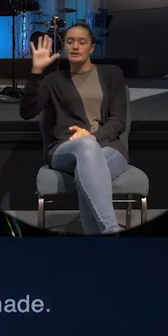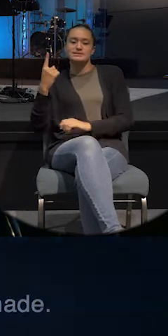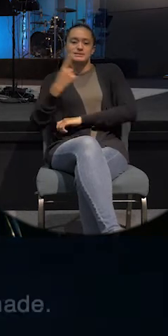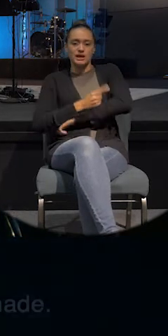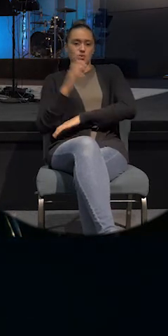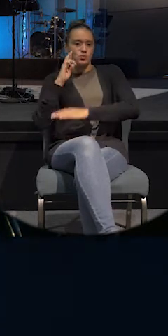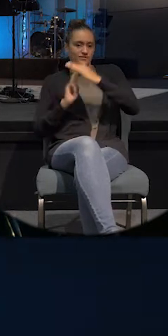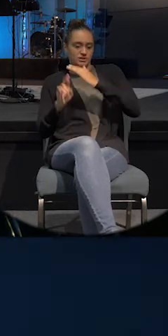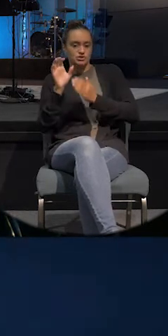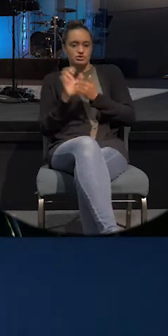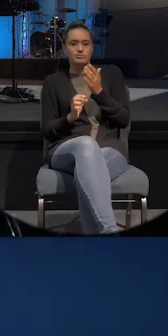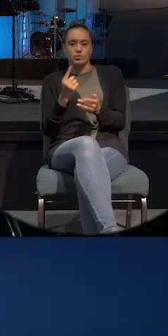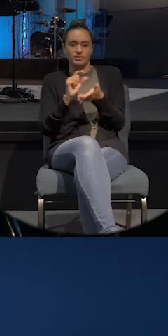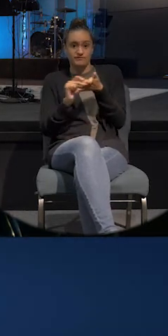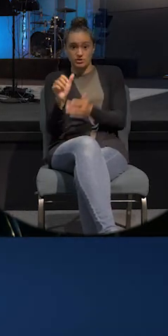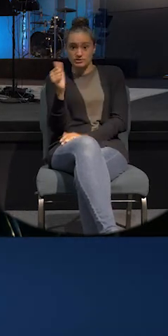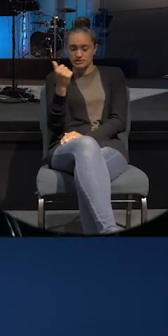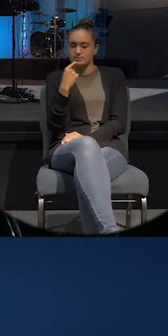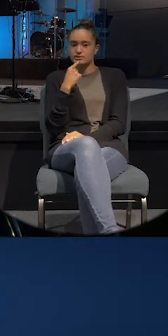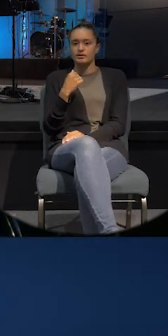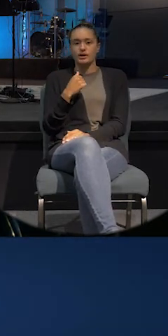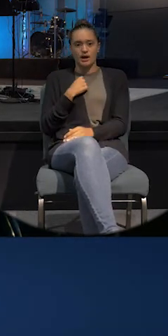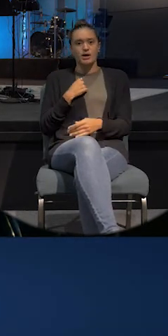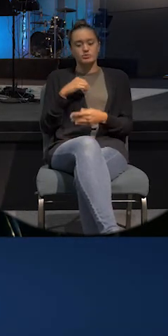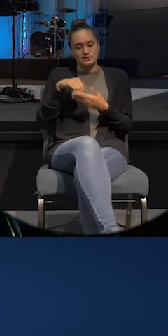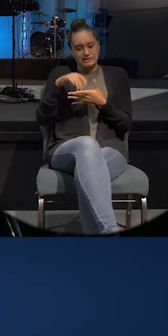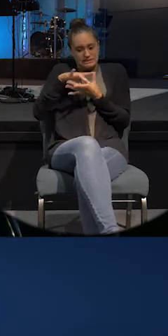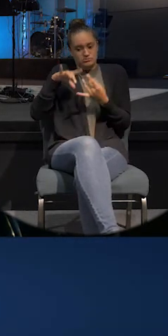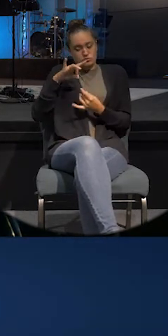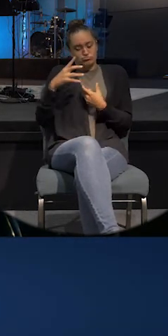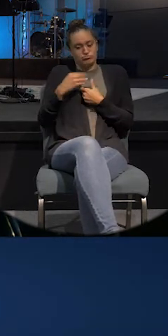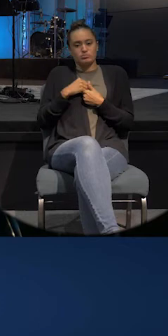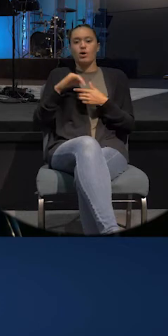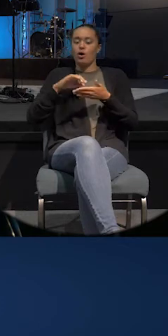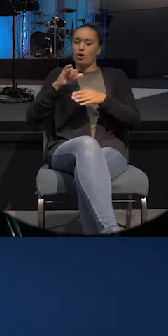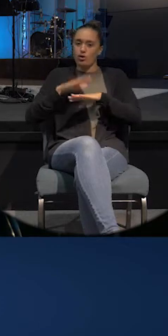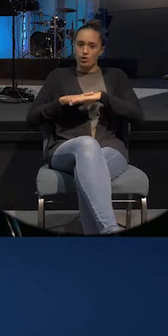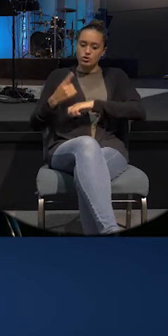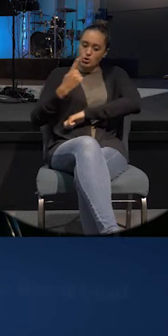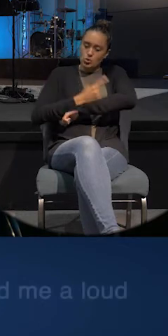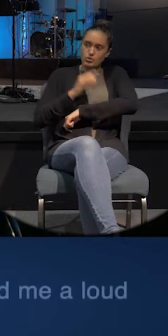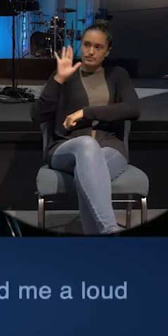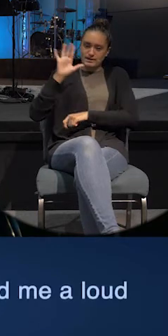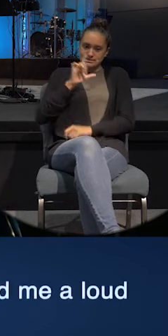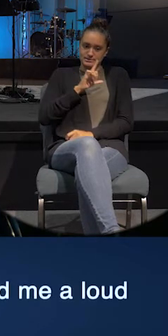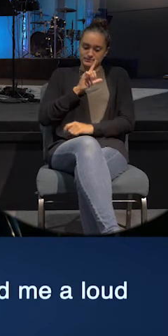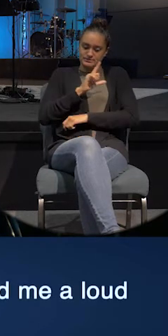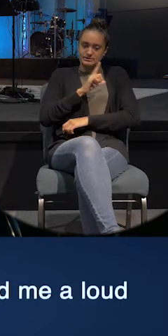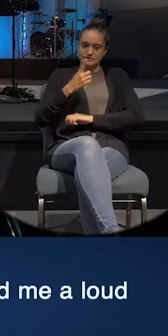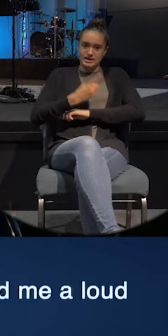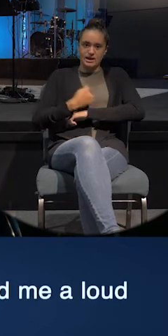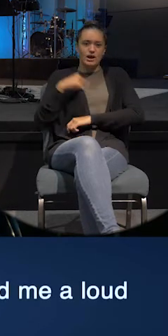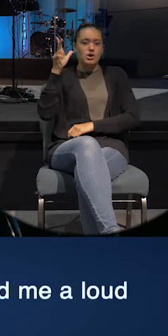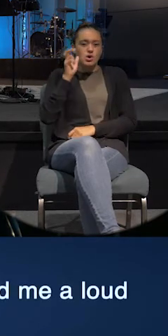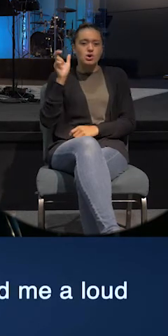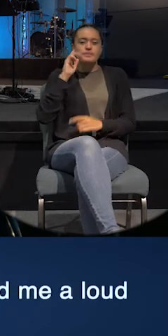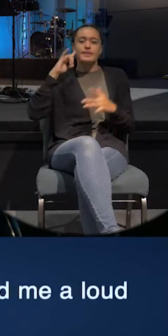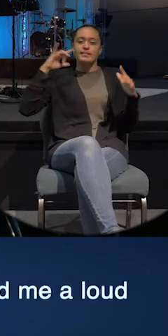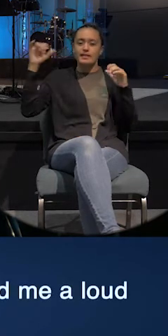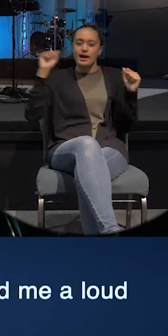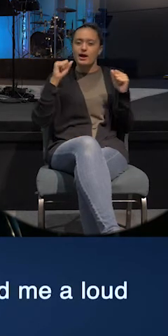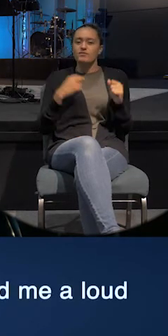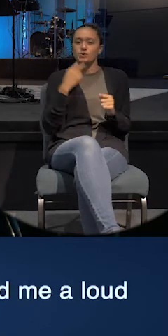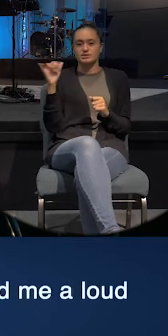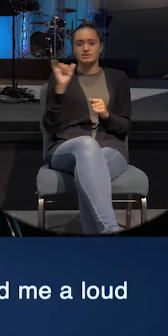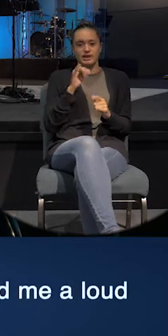chapter 1, verse 10, I was in the Spirit on the Lord's Day, and I heard behind me a loud voice as of a trumpet. So